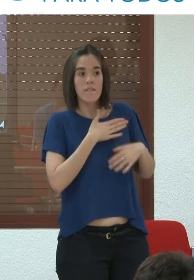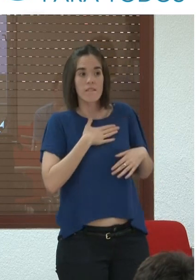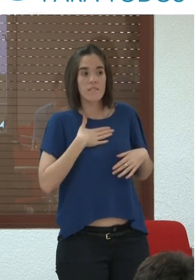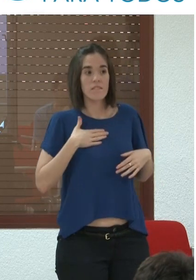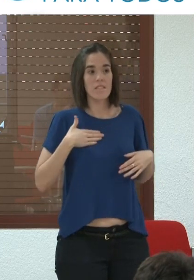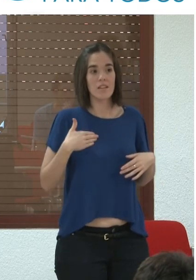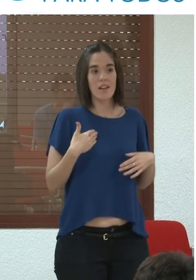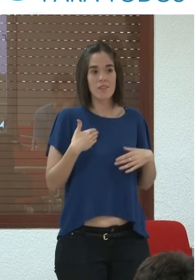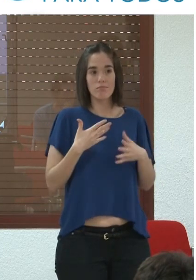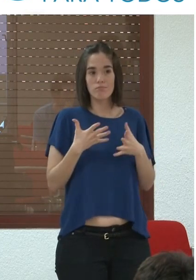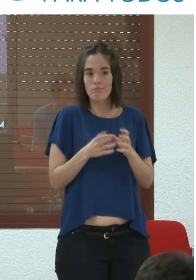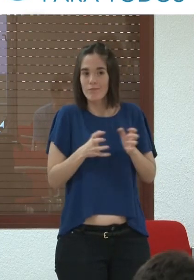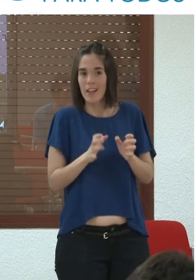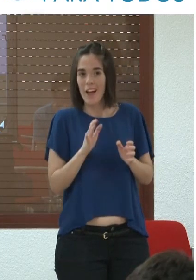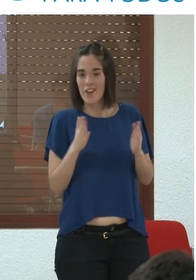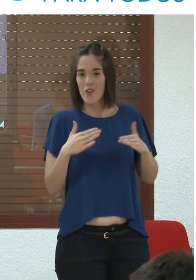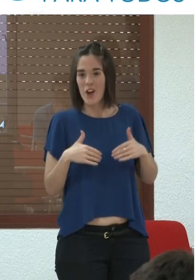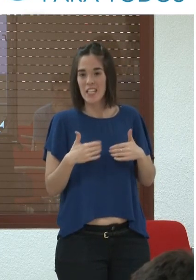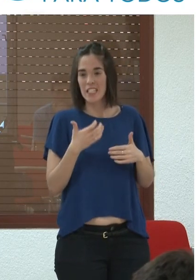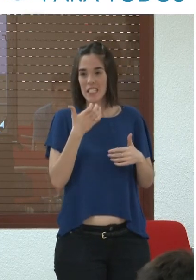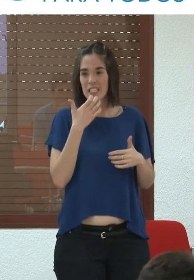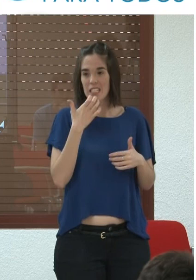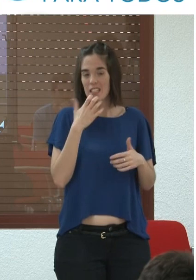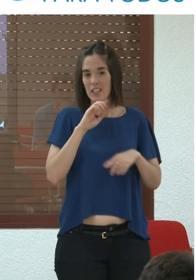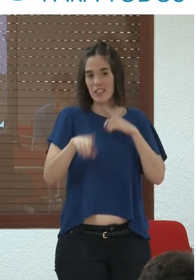of research. Thank you very much. If you wish to add